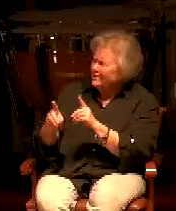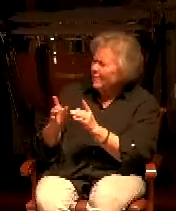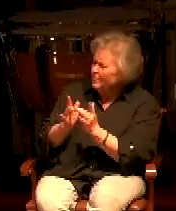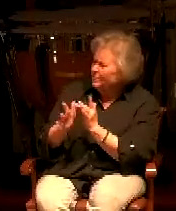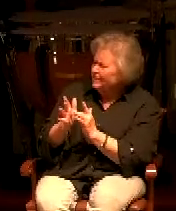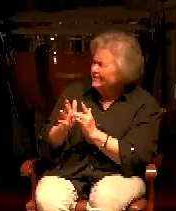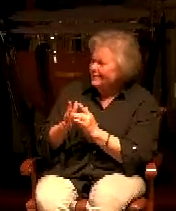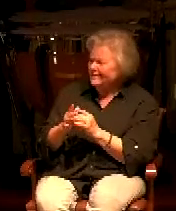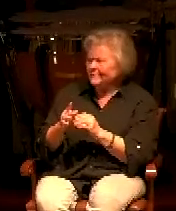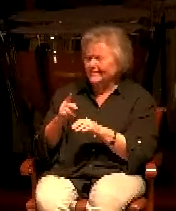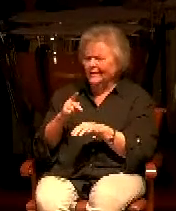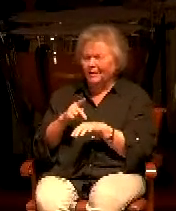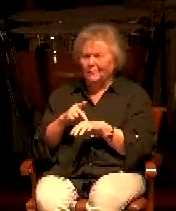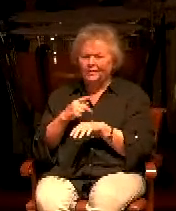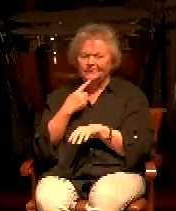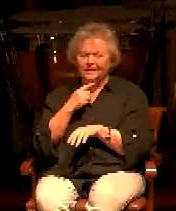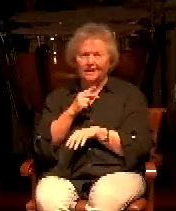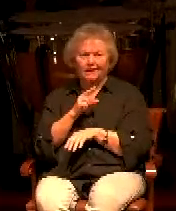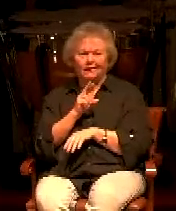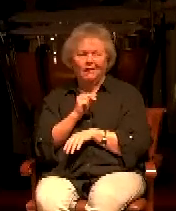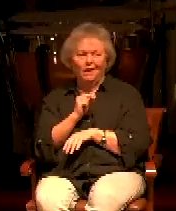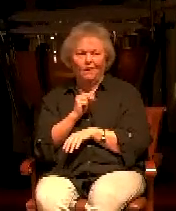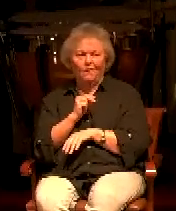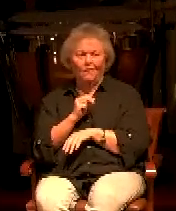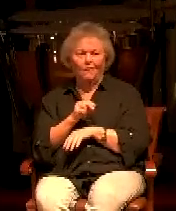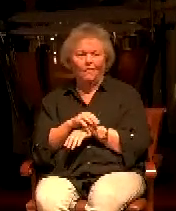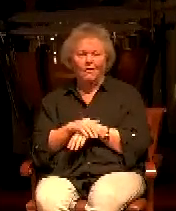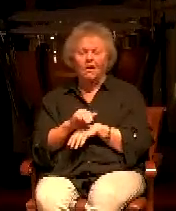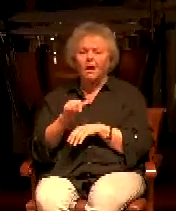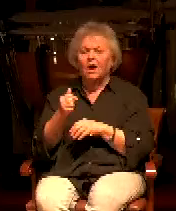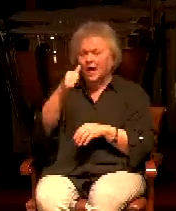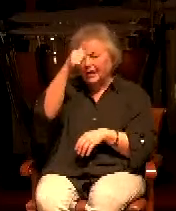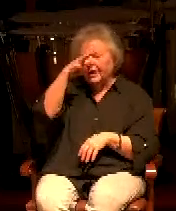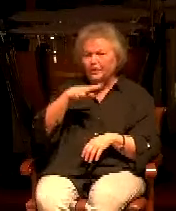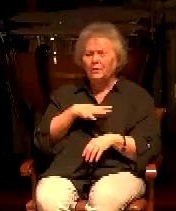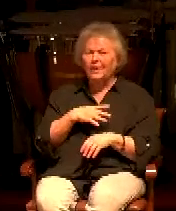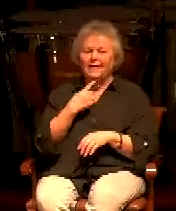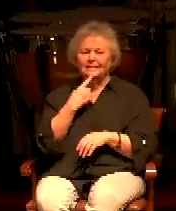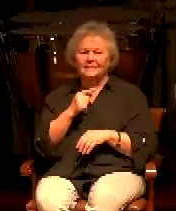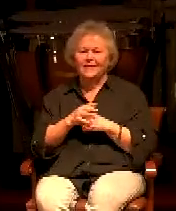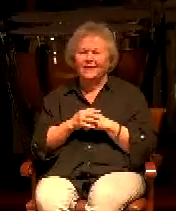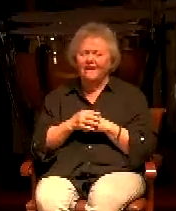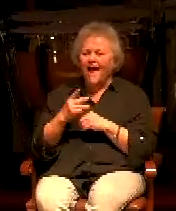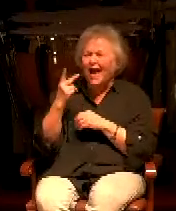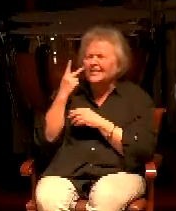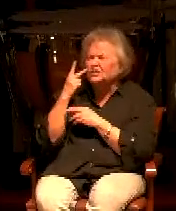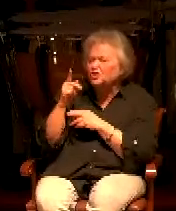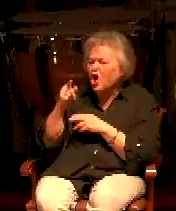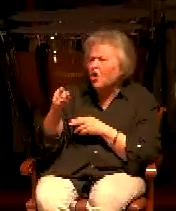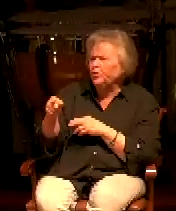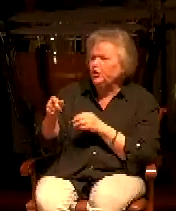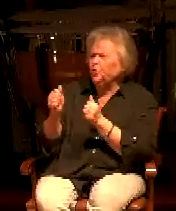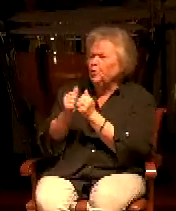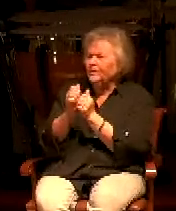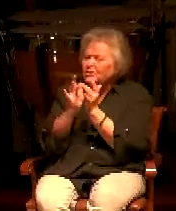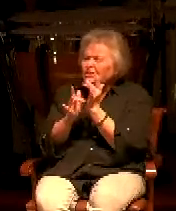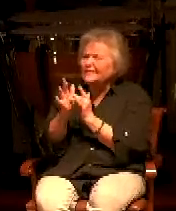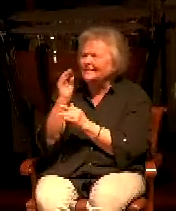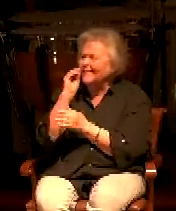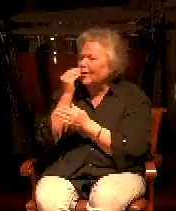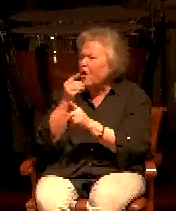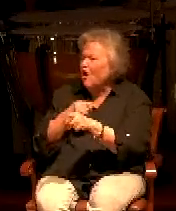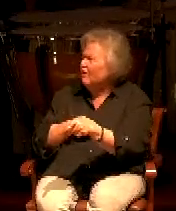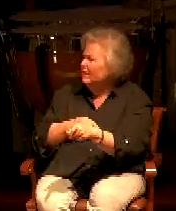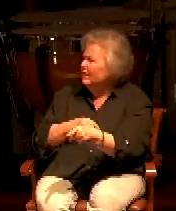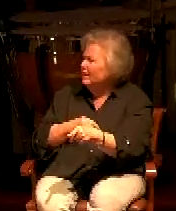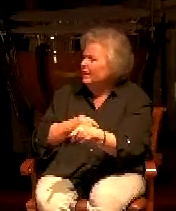the high priest, a relative of the man whose ear Peter had cut off, asked, "Did I not see you in the garden with him?" And Peter again